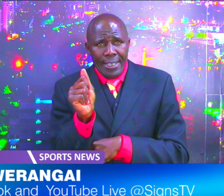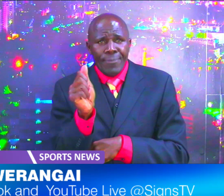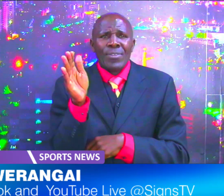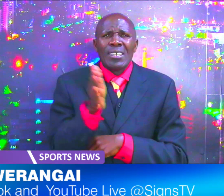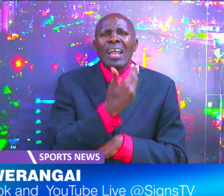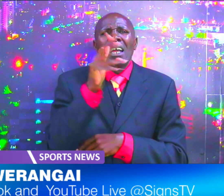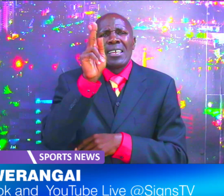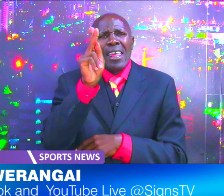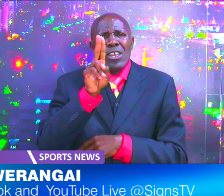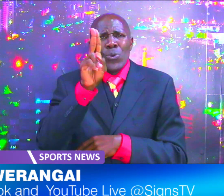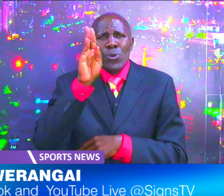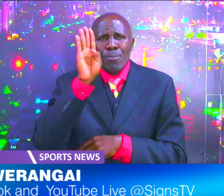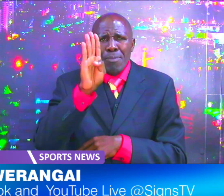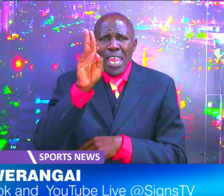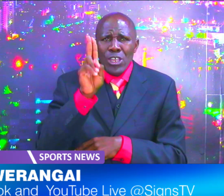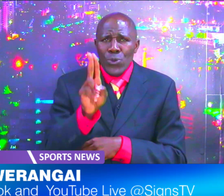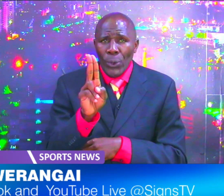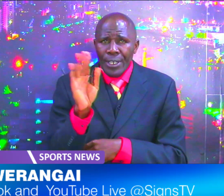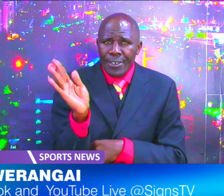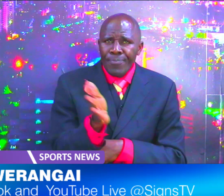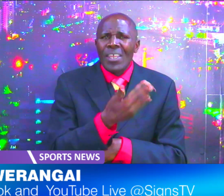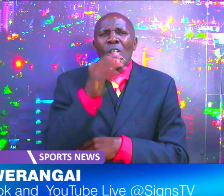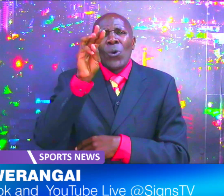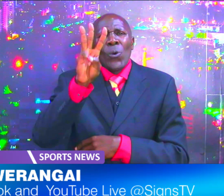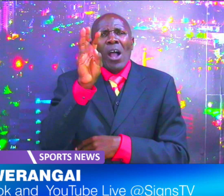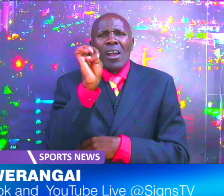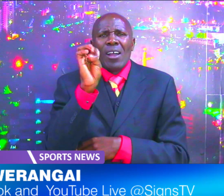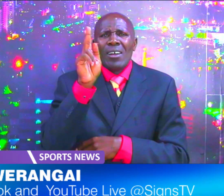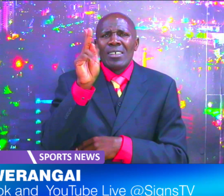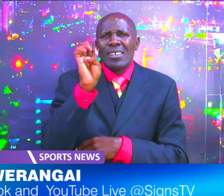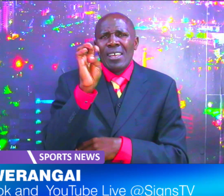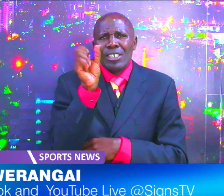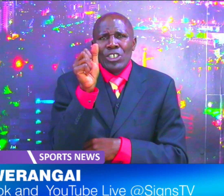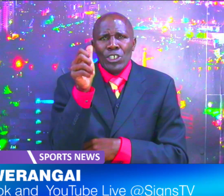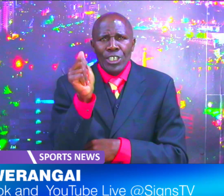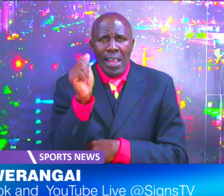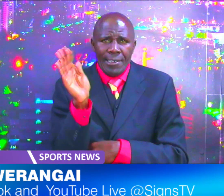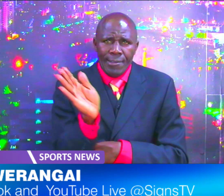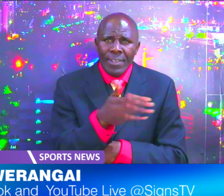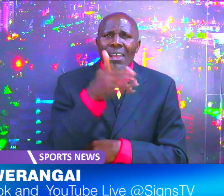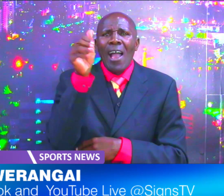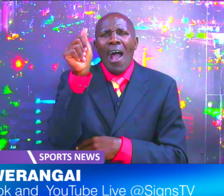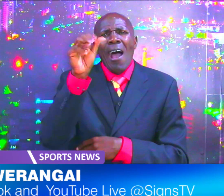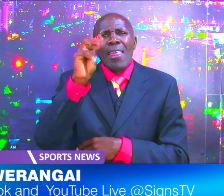The teams will be without Brian Tanga, John